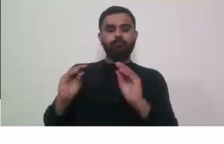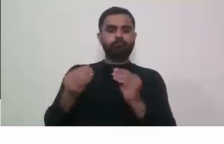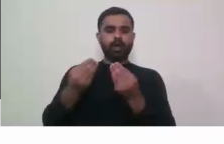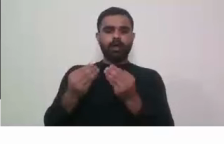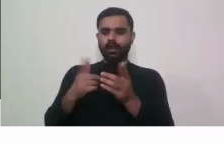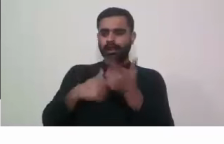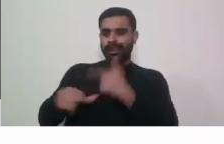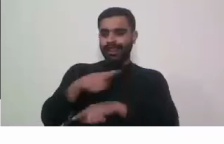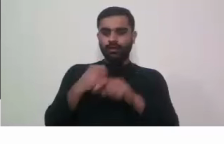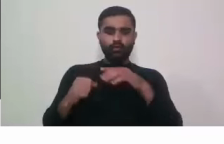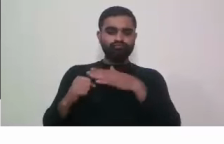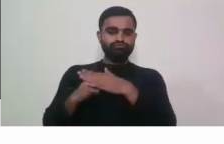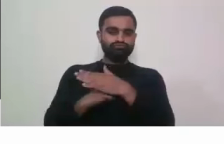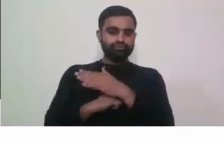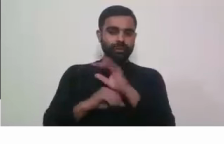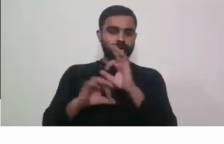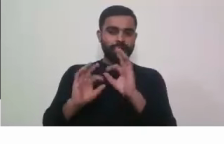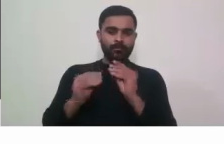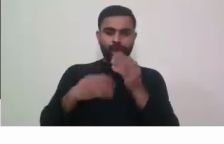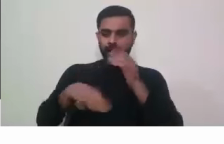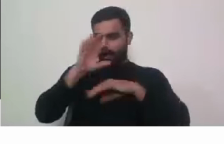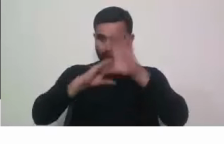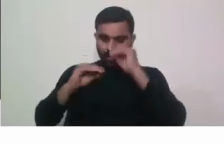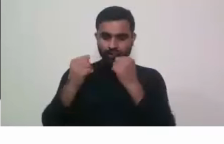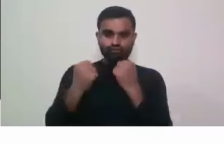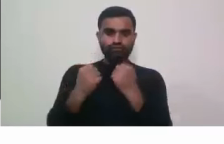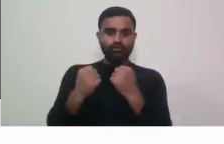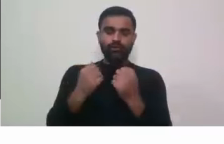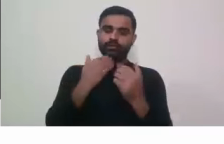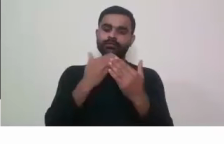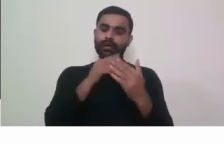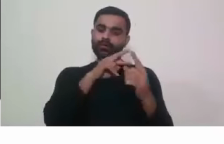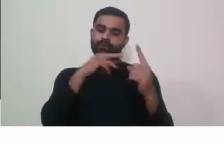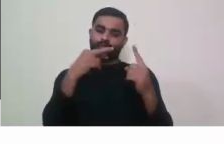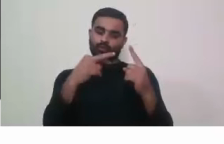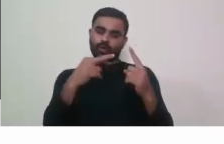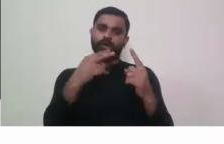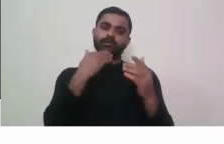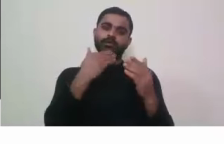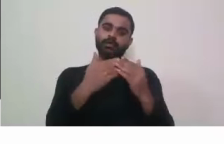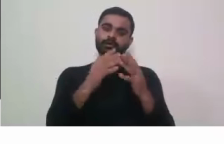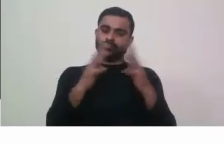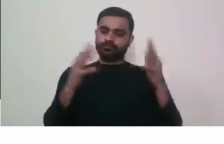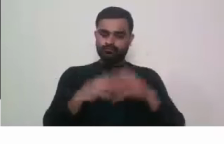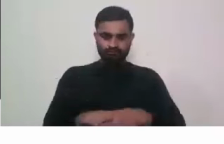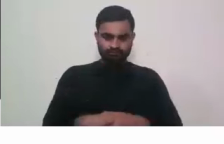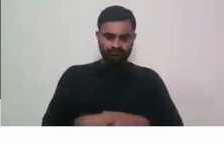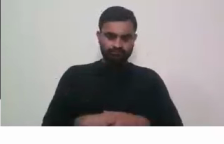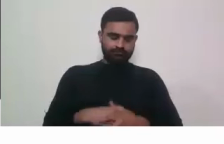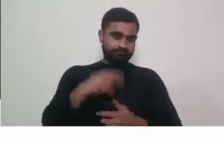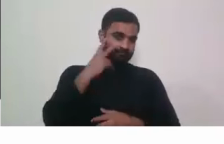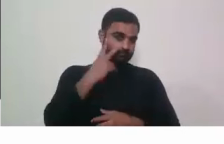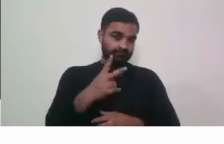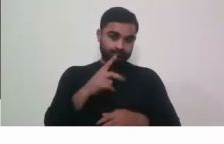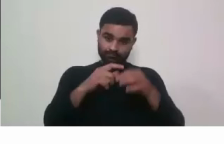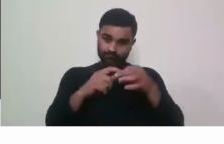for learning it better. yeah, thank you very much for that perspective, ma'am. Thanks a lot. I'd really love to address these